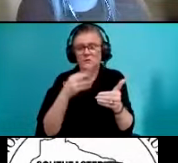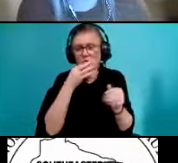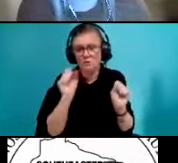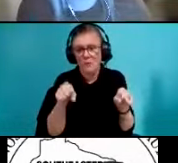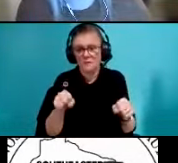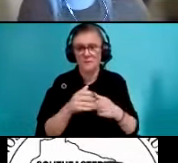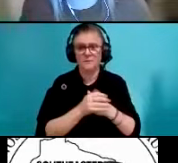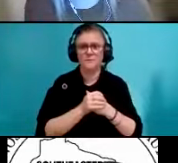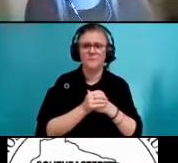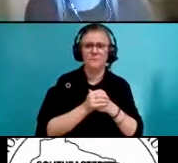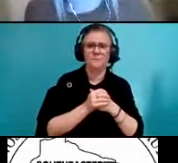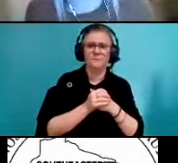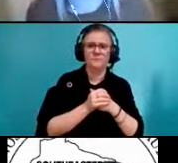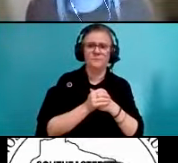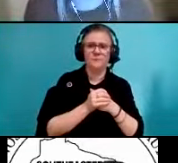possible.